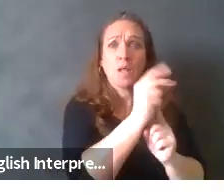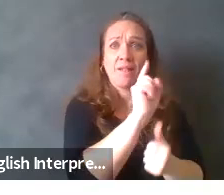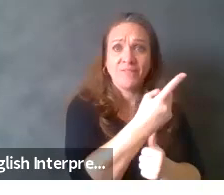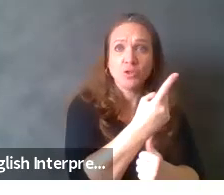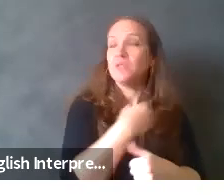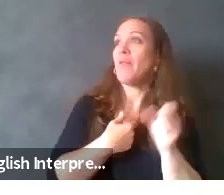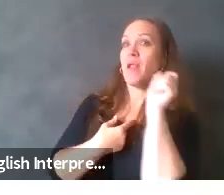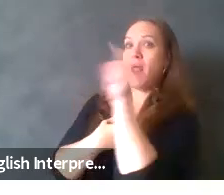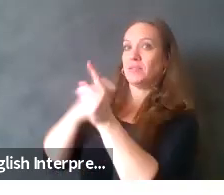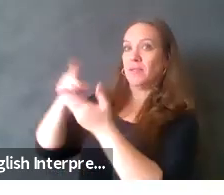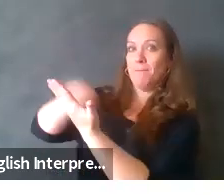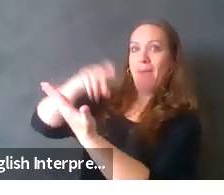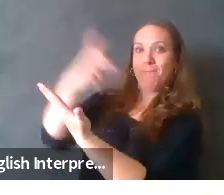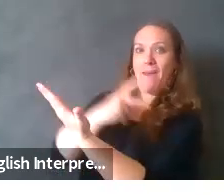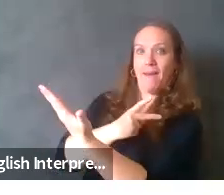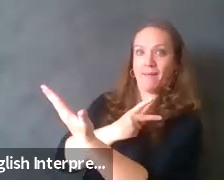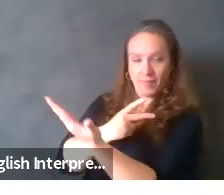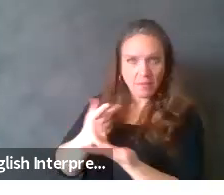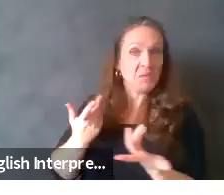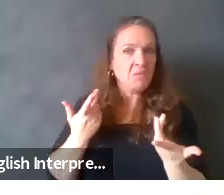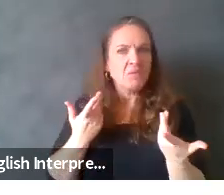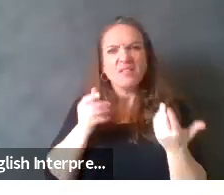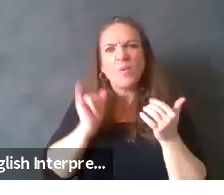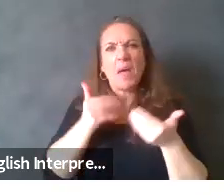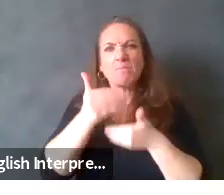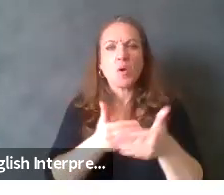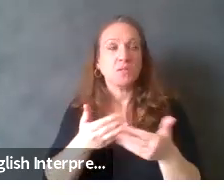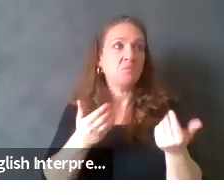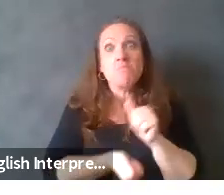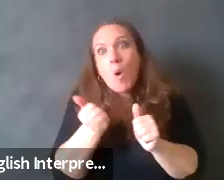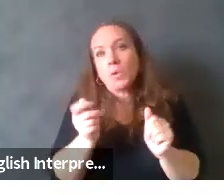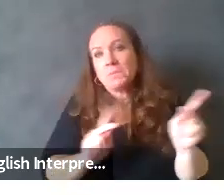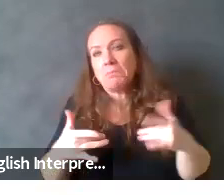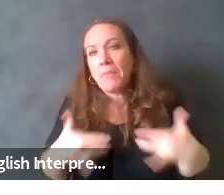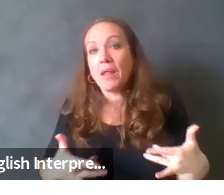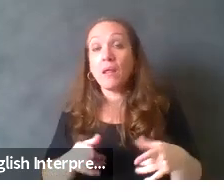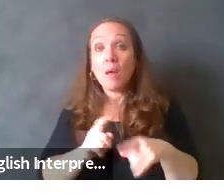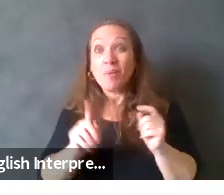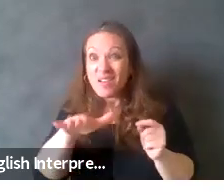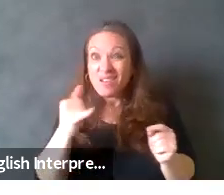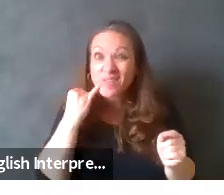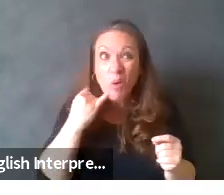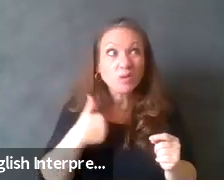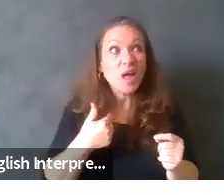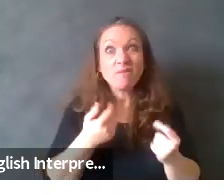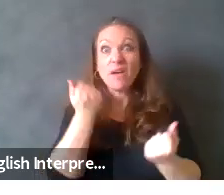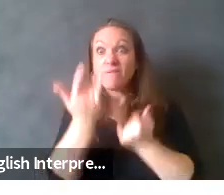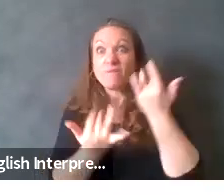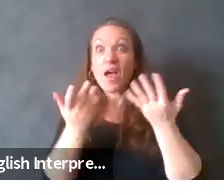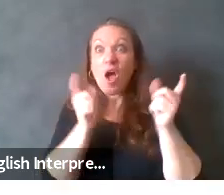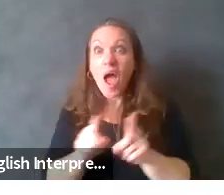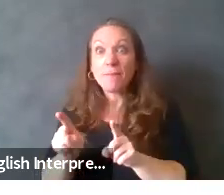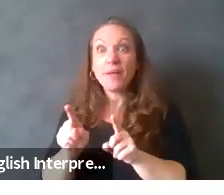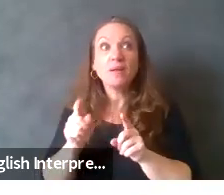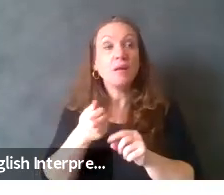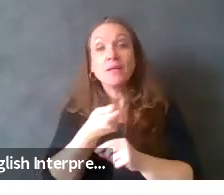how many of them are being funded. However, if you have a multifamily fire, it is the Red Cross who is picking up